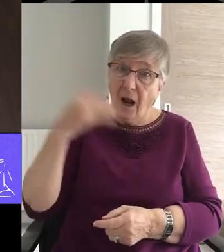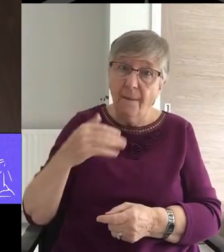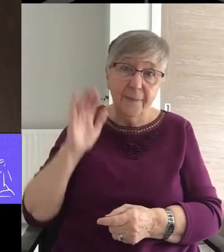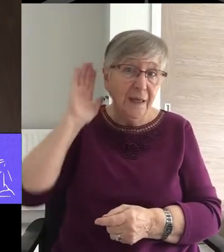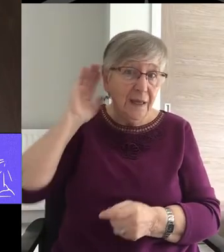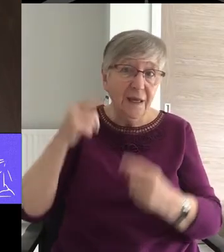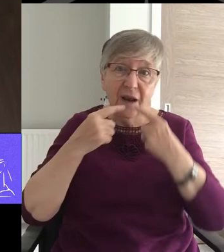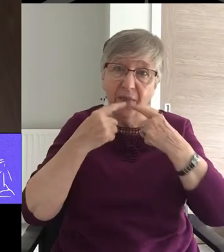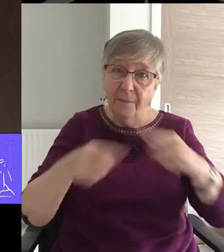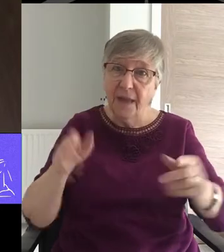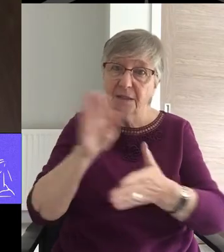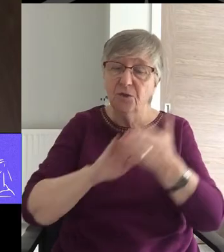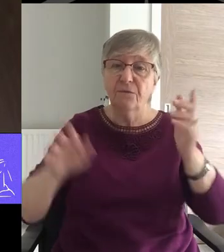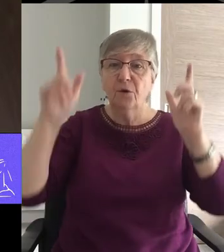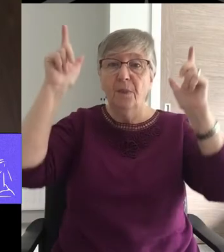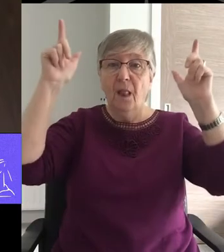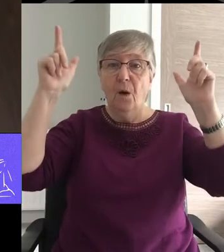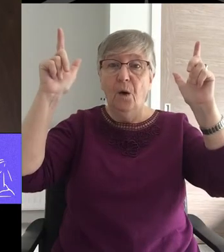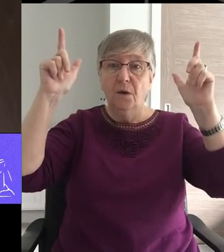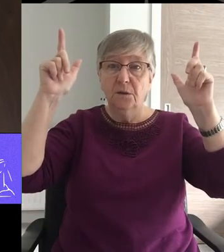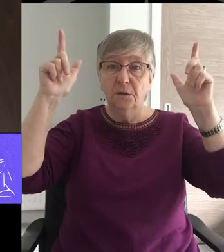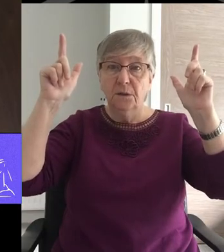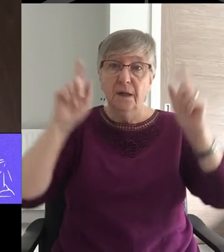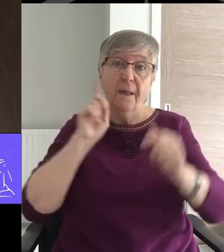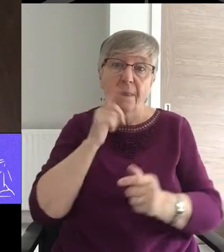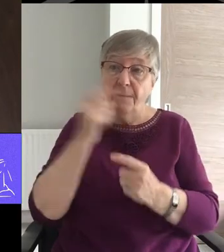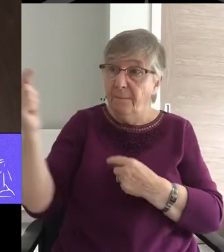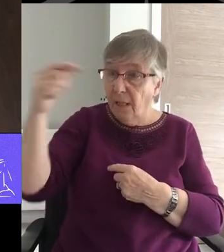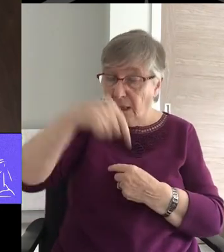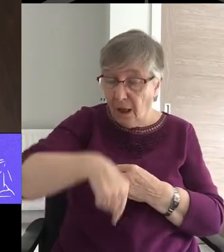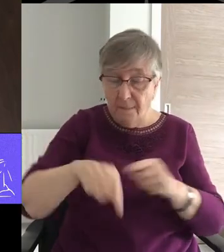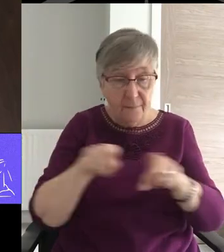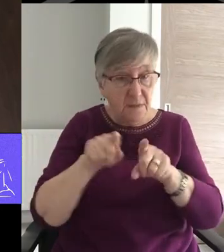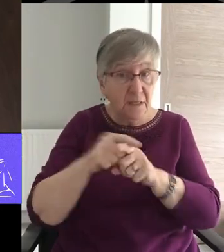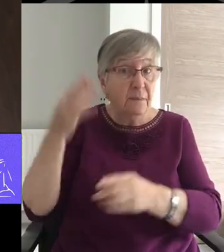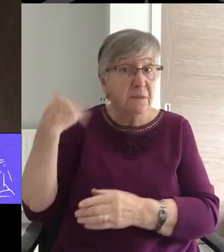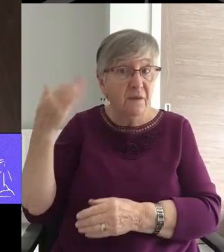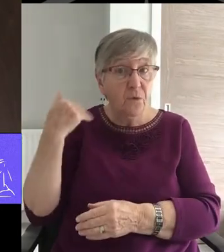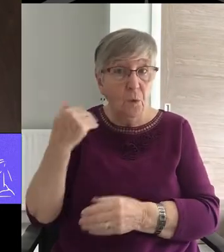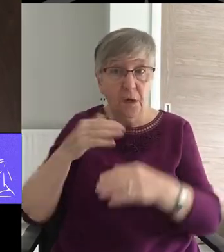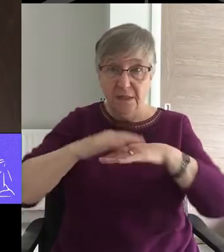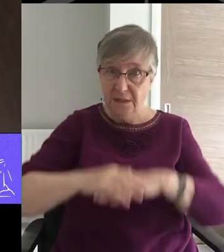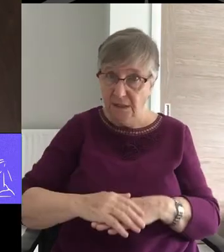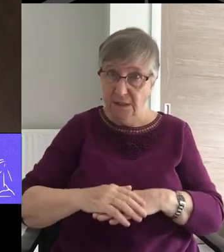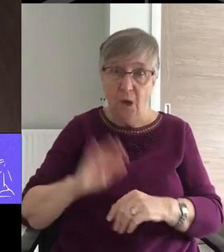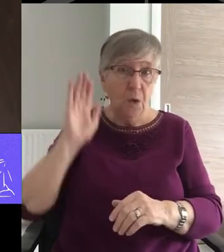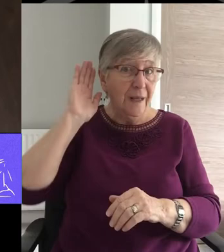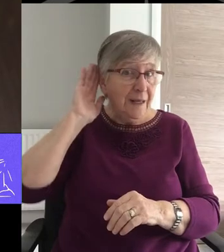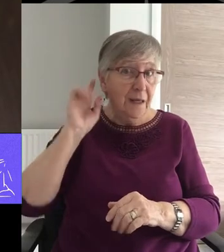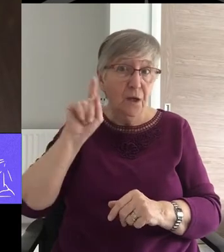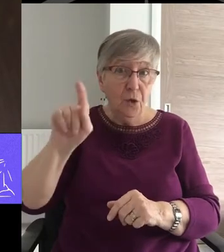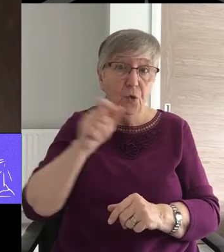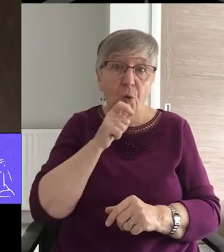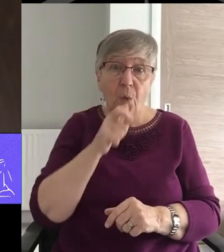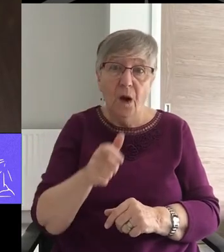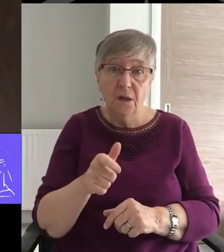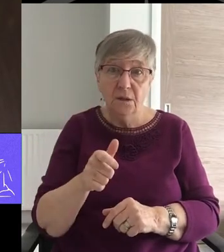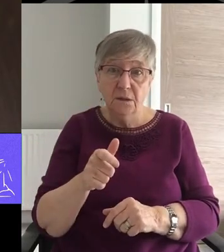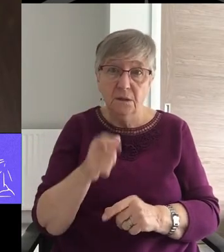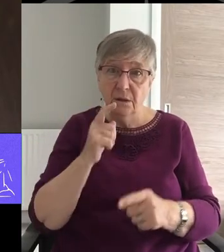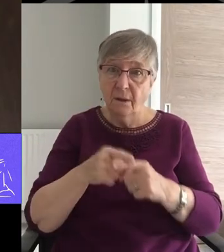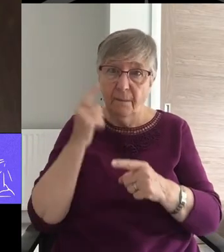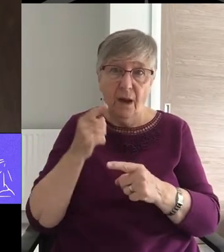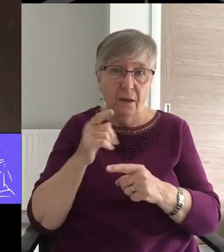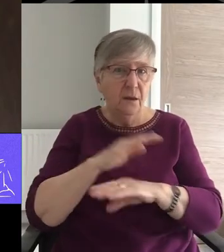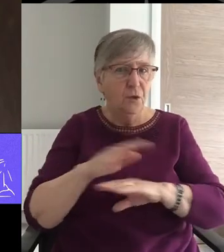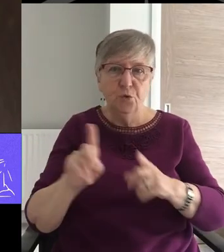that has come from the Lord. My people come to you as they usually do and sit before you to hear your words, but they